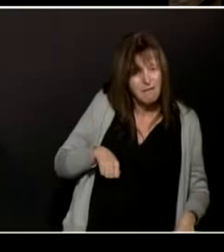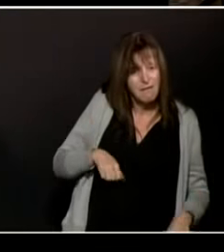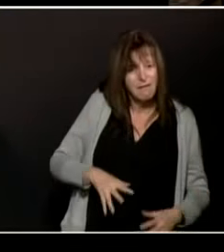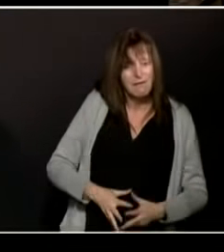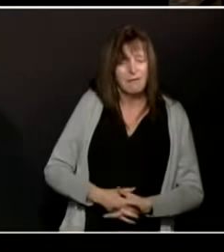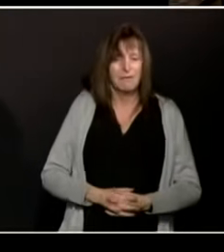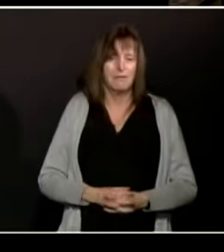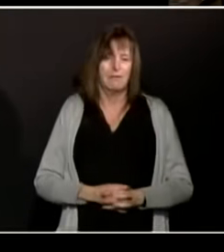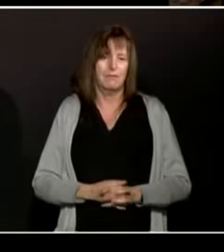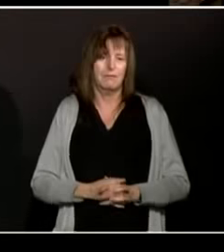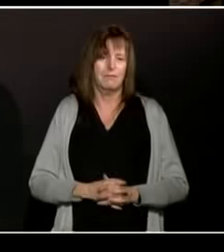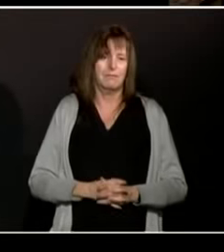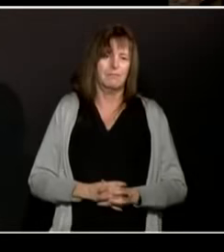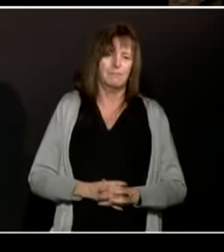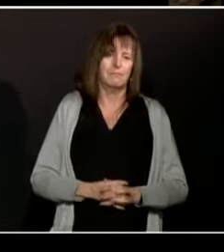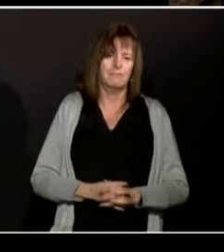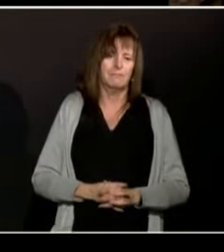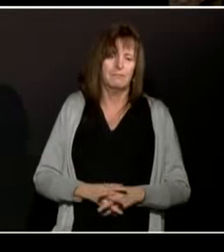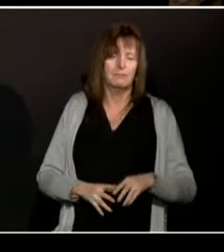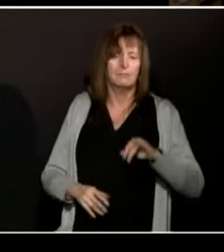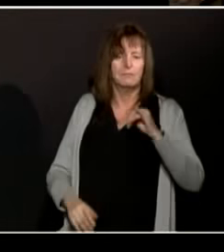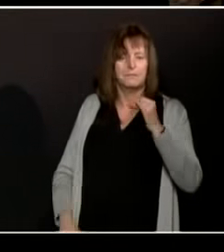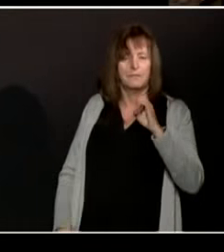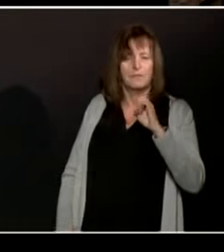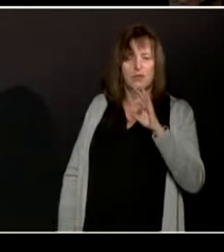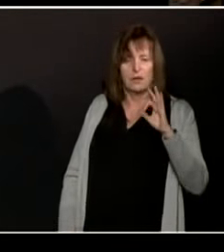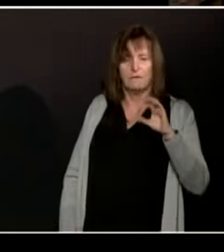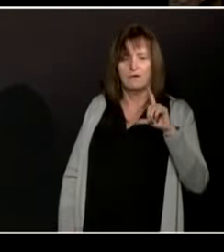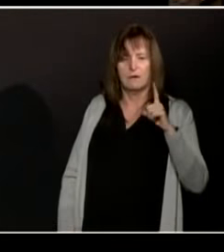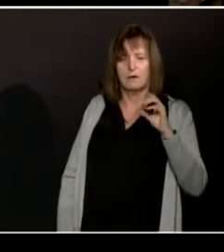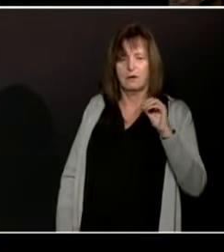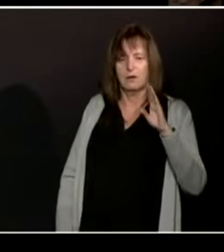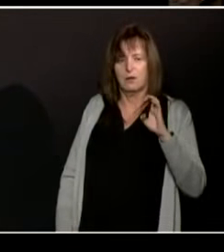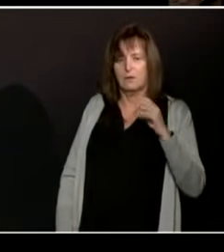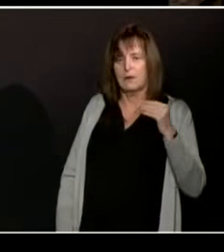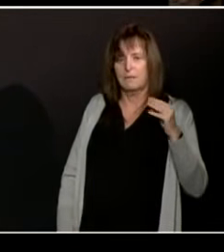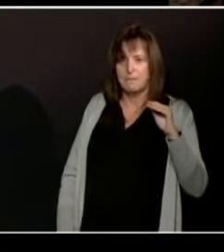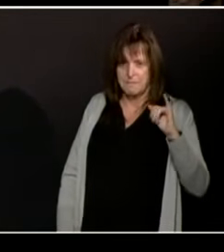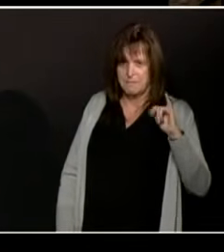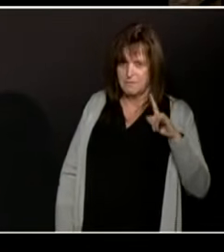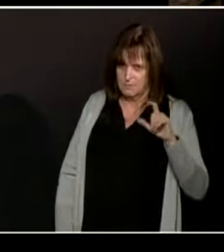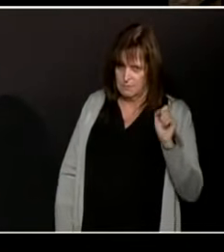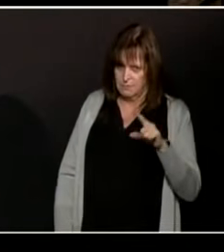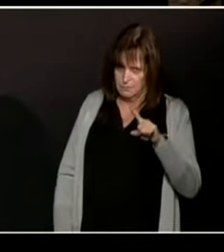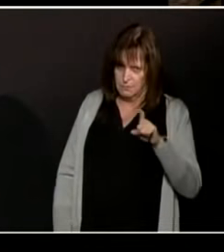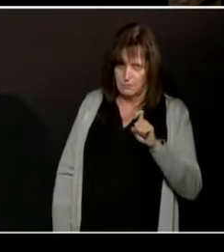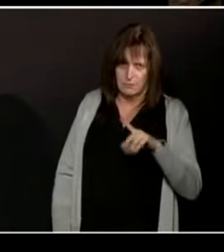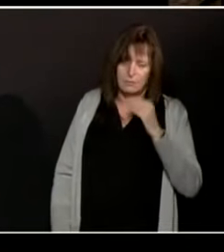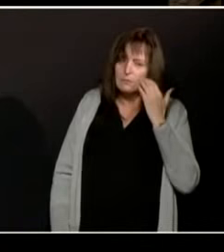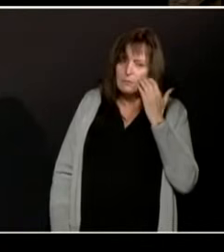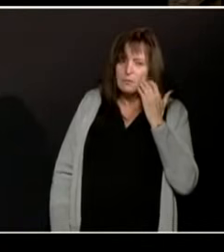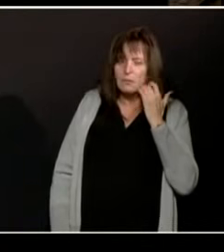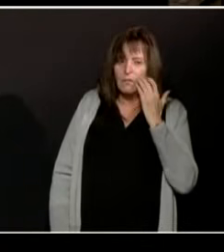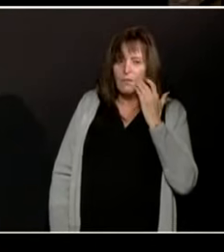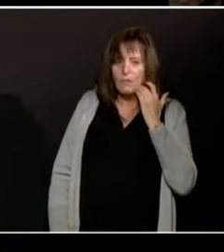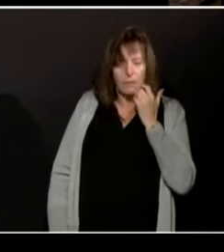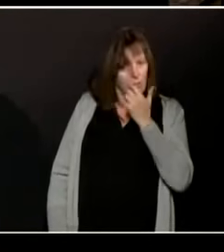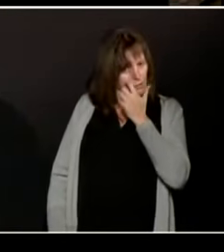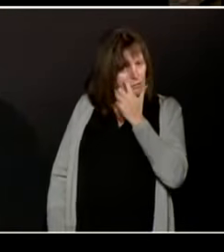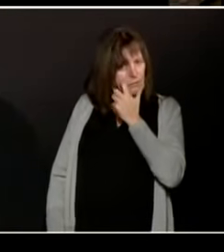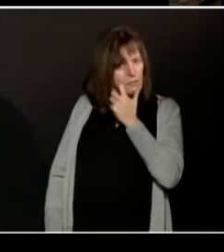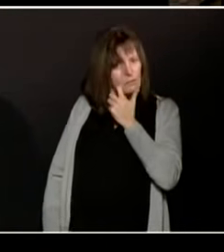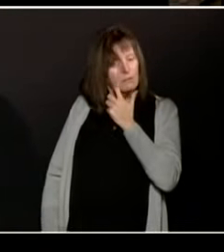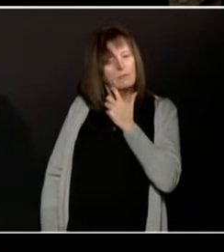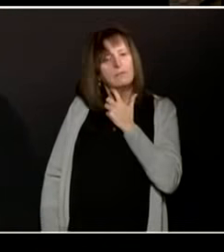Oh, hi, thanks. I wanted to ask just about the ICU projections, which, if I understand Dr. Brown correctly, a